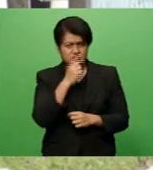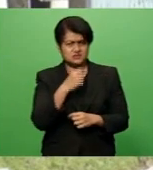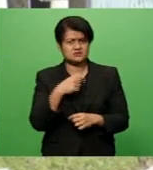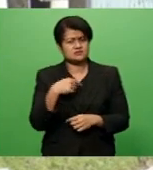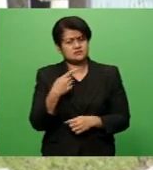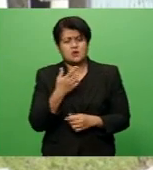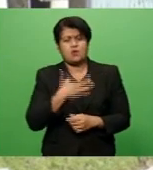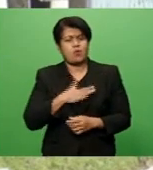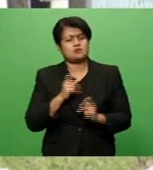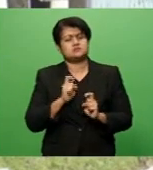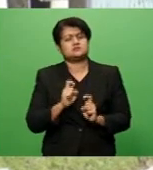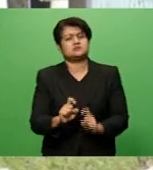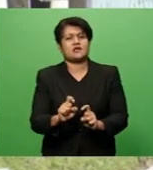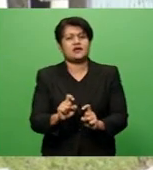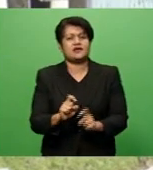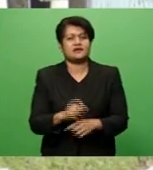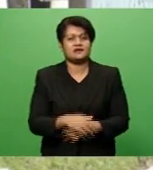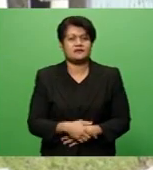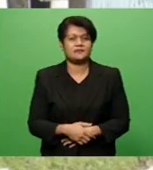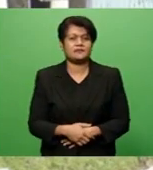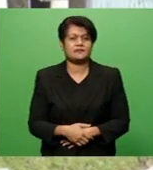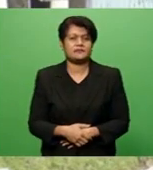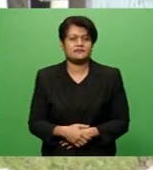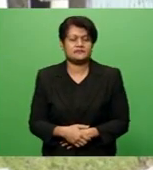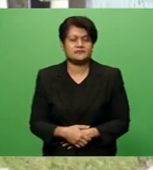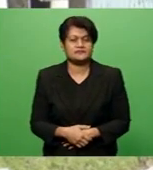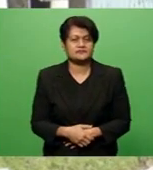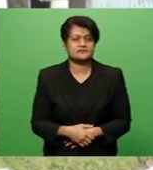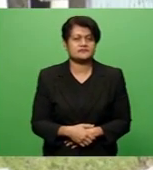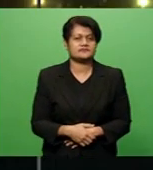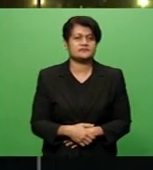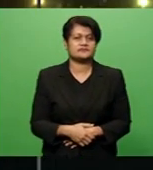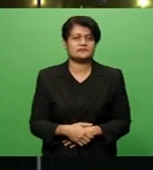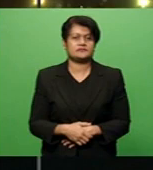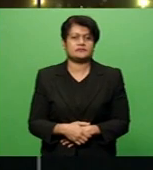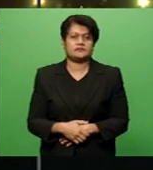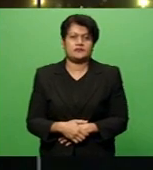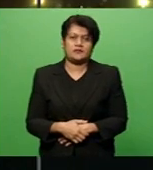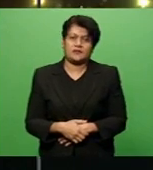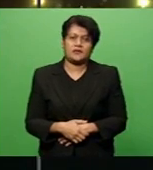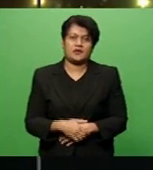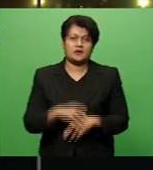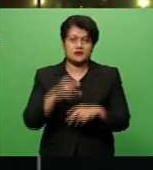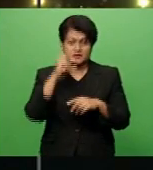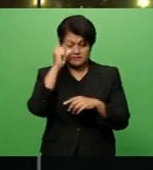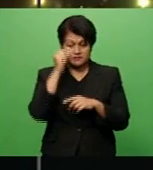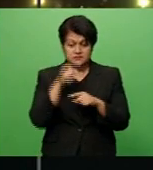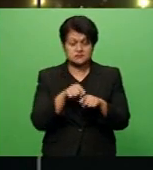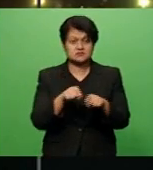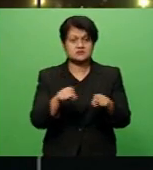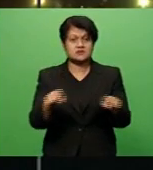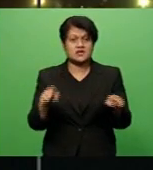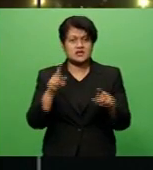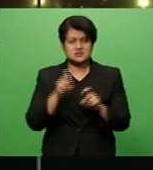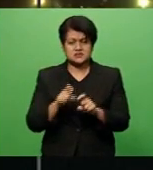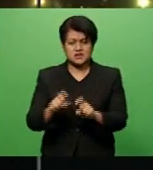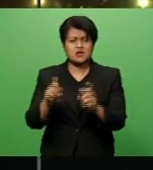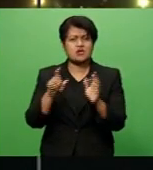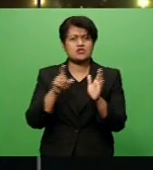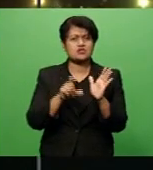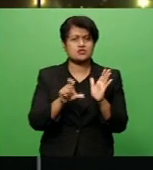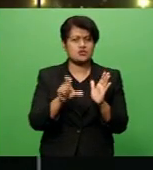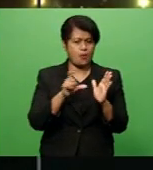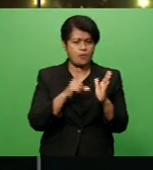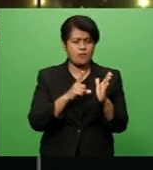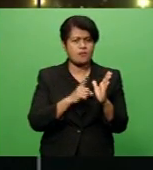seeing the storm through. Apenisa Wangairandovo, FBC News. Fijians living in informal settlements in Dombati,